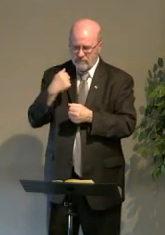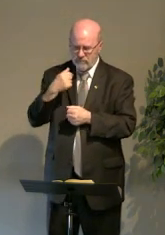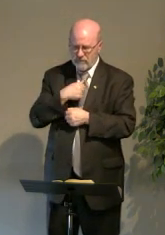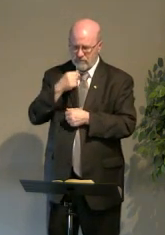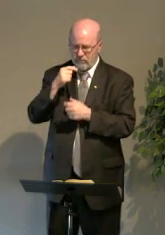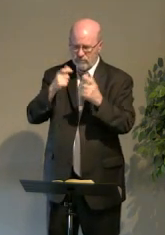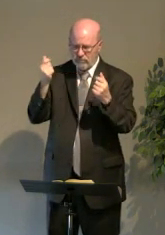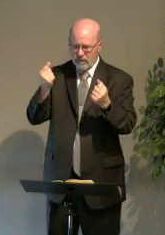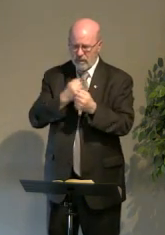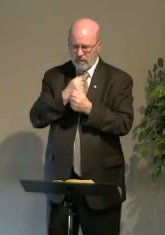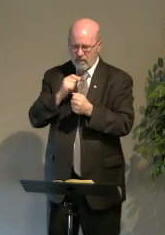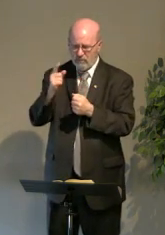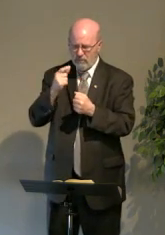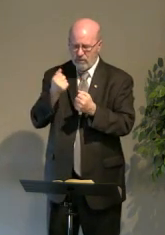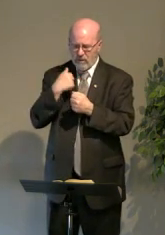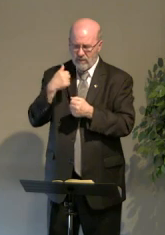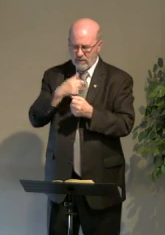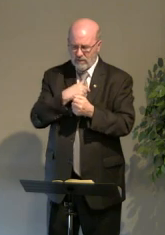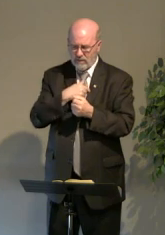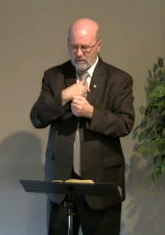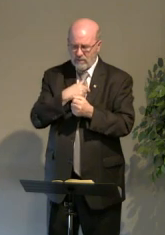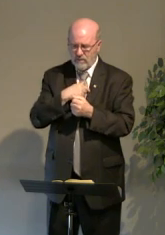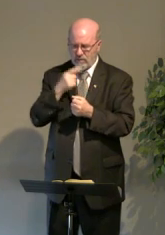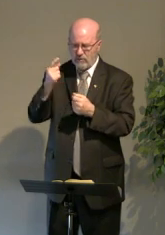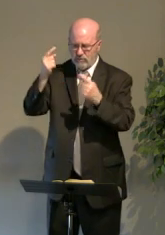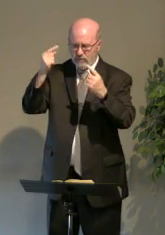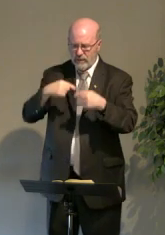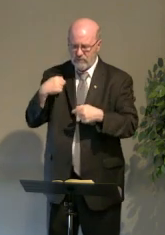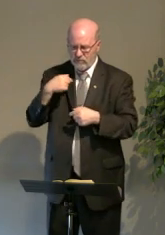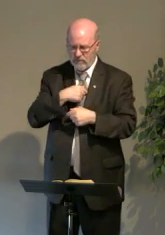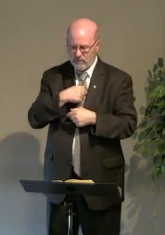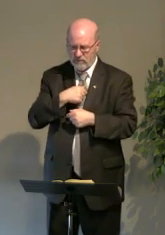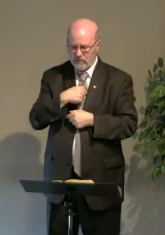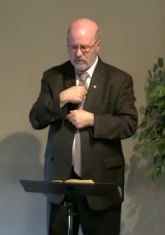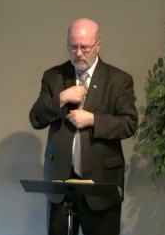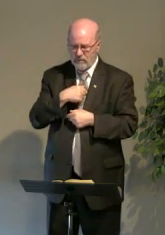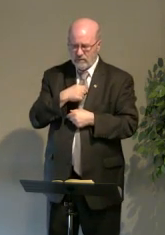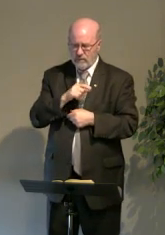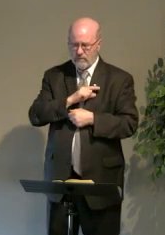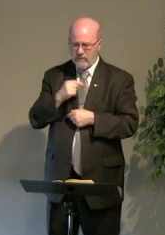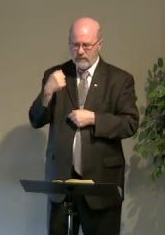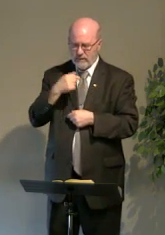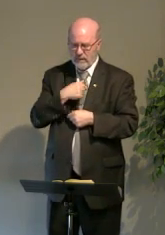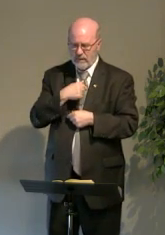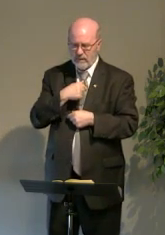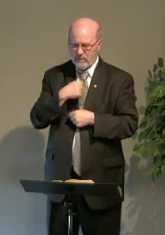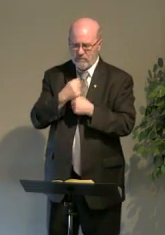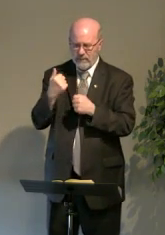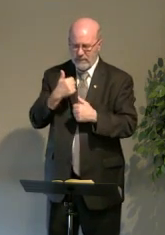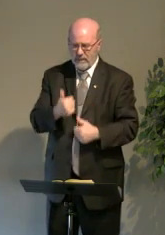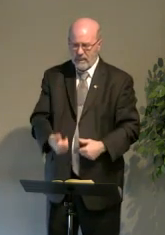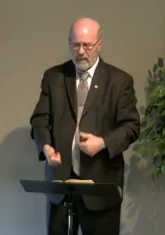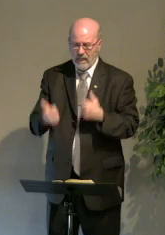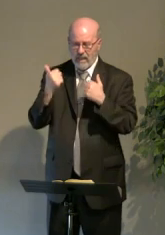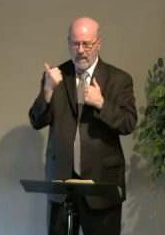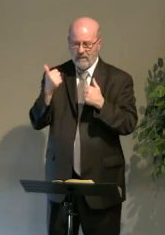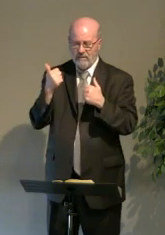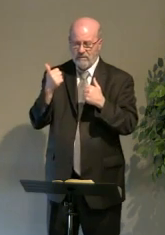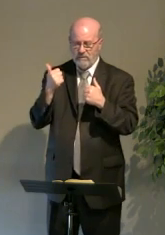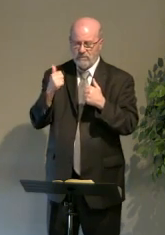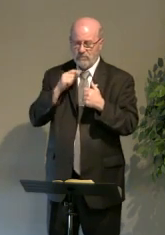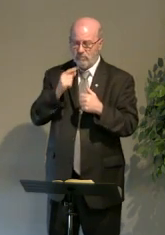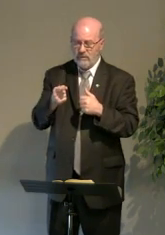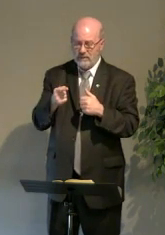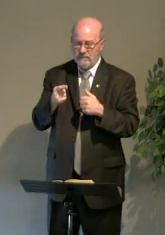your great love wherewith you loved us, that you came to us, that you convicted us, you quickened us. We were quite